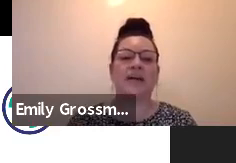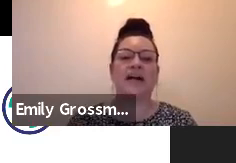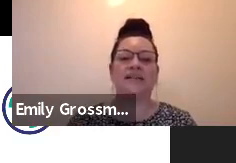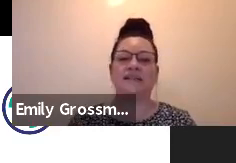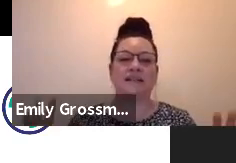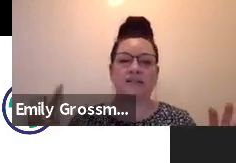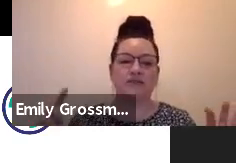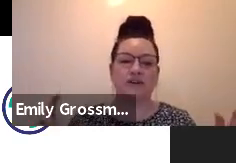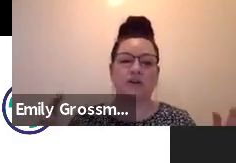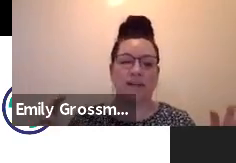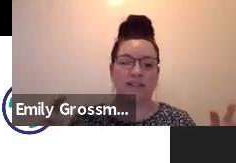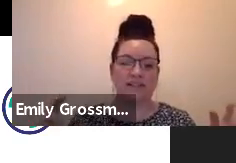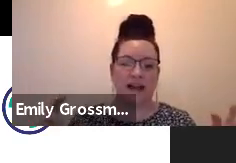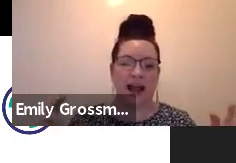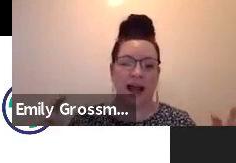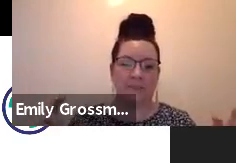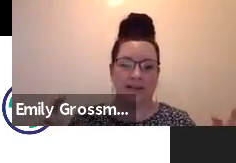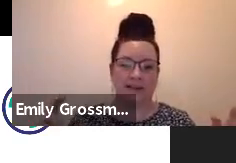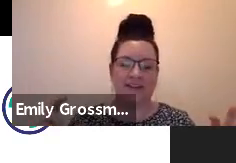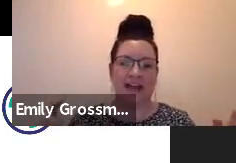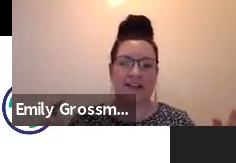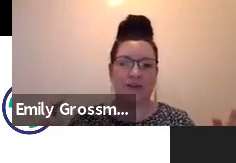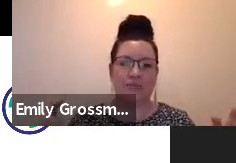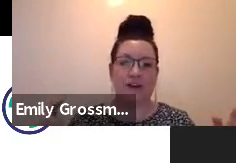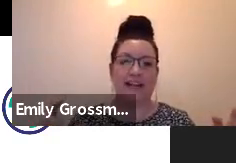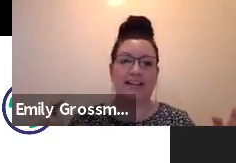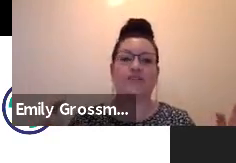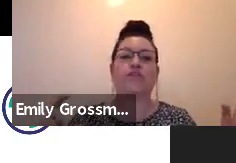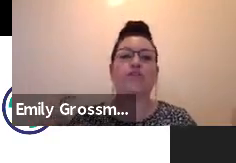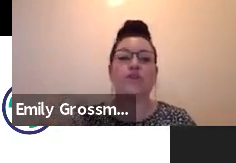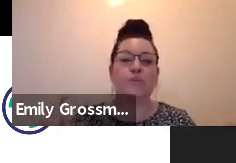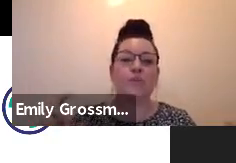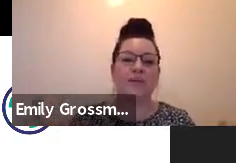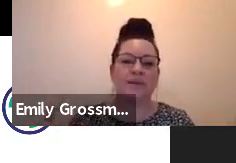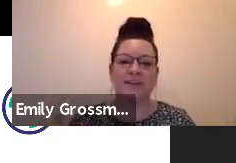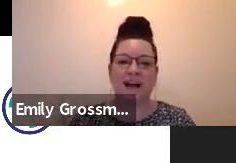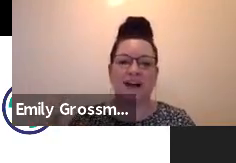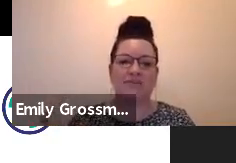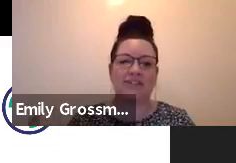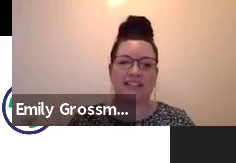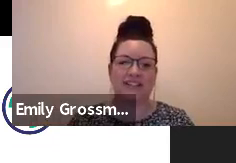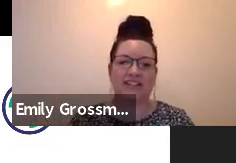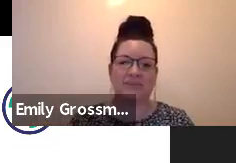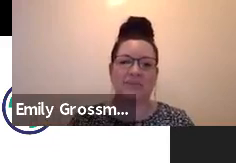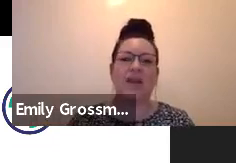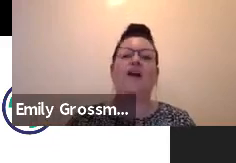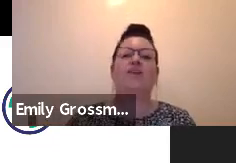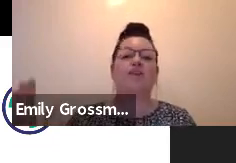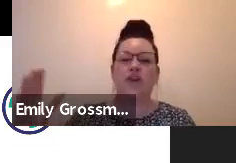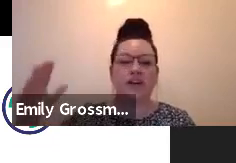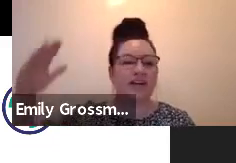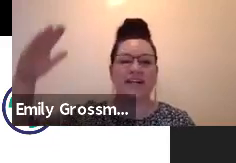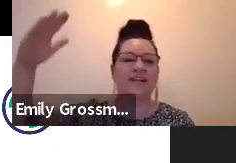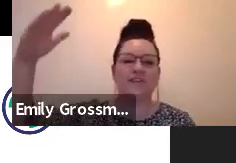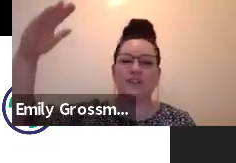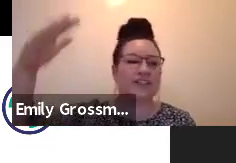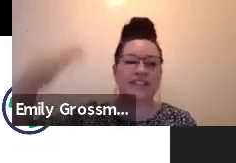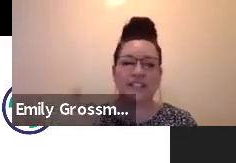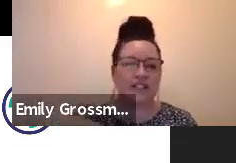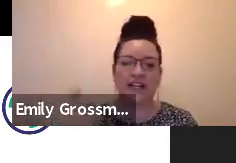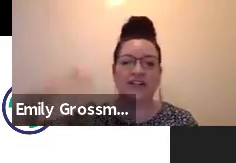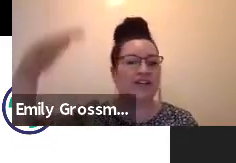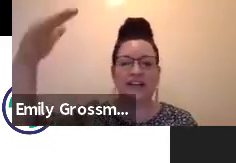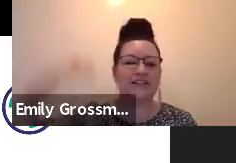is there because this request does not happen in a vacuum, right? There's two people in the conversation. So you're going to give